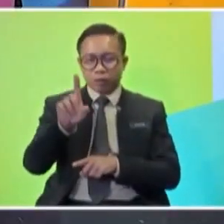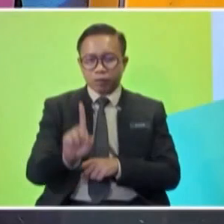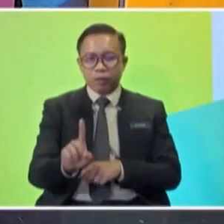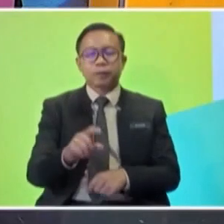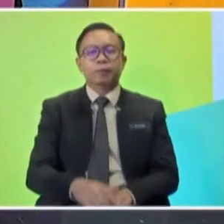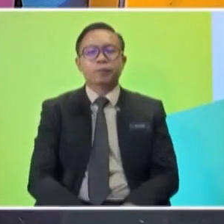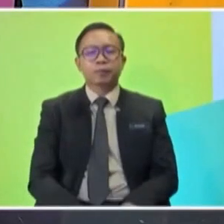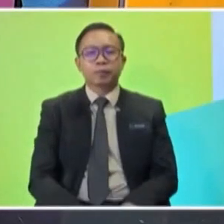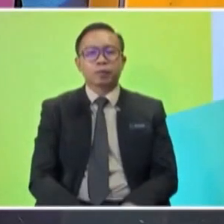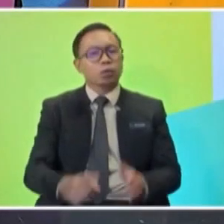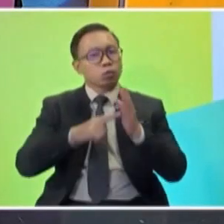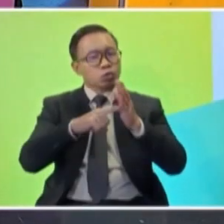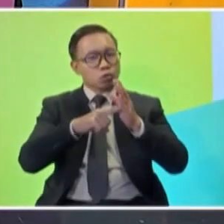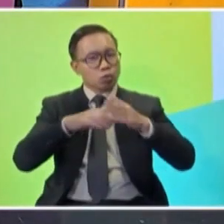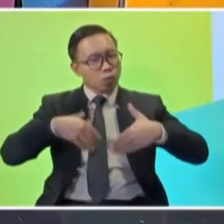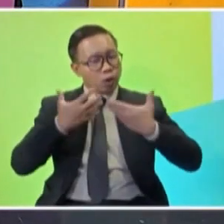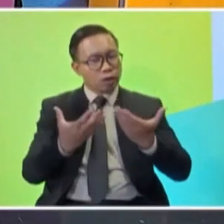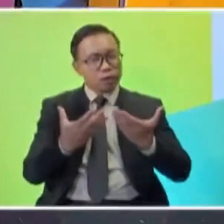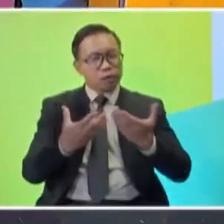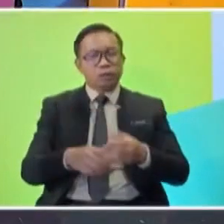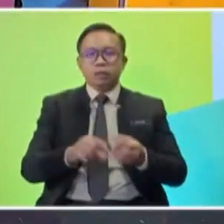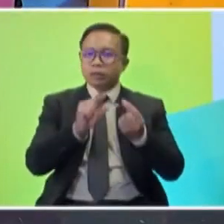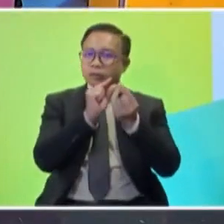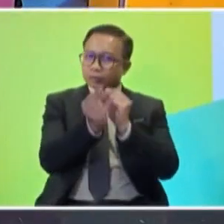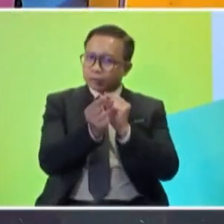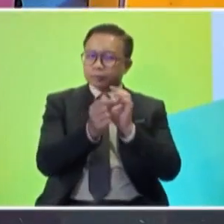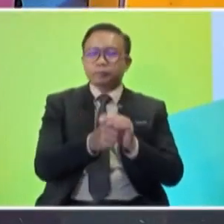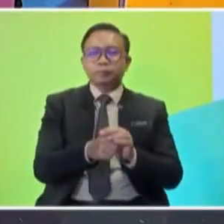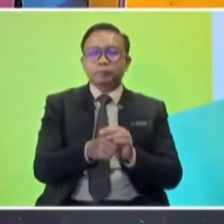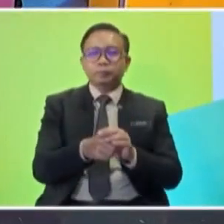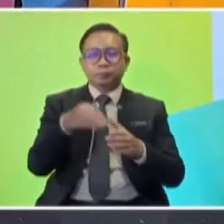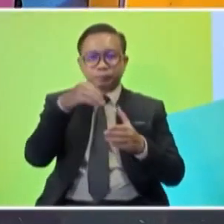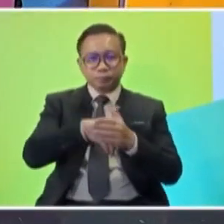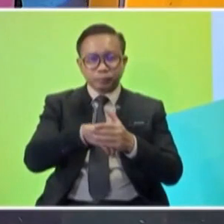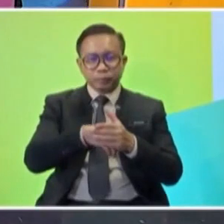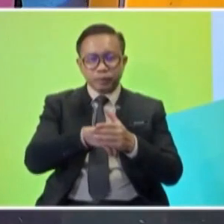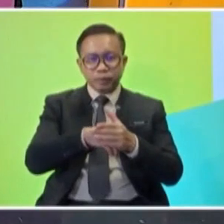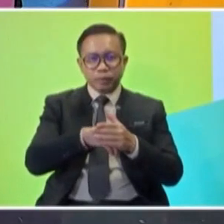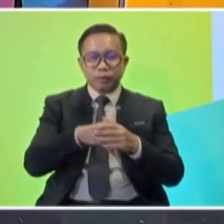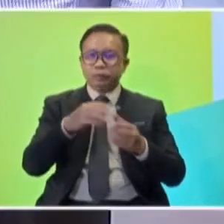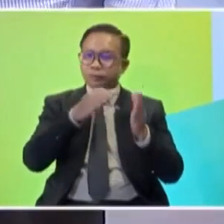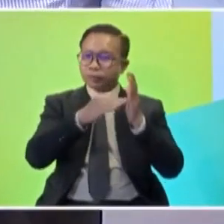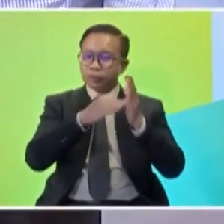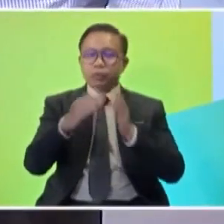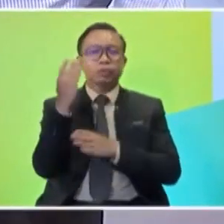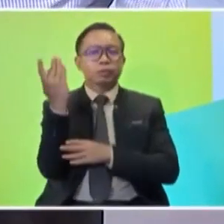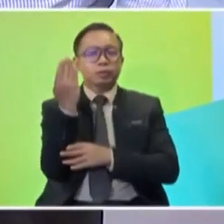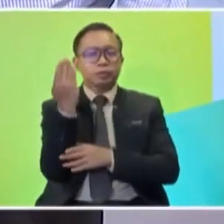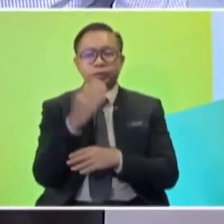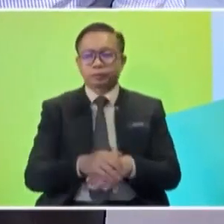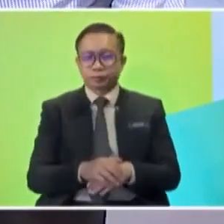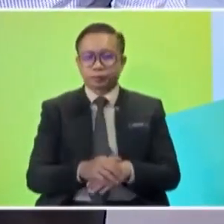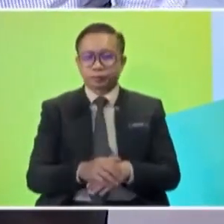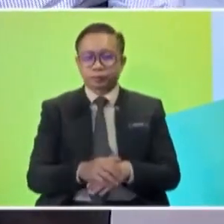what am I going to do? I'm going to convert this mixed number into improper fraction. Okay, so how I convert